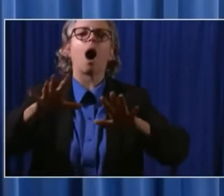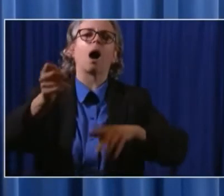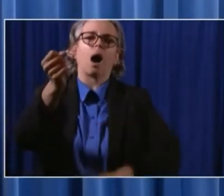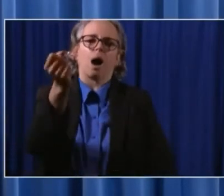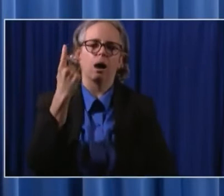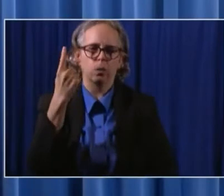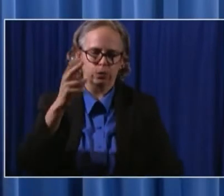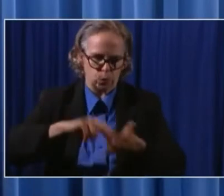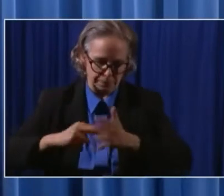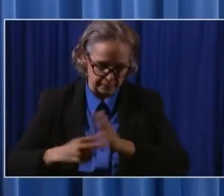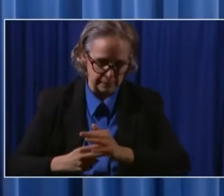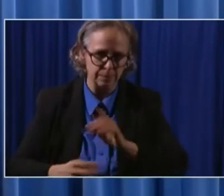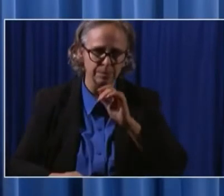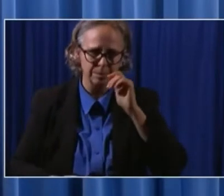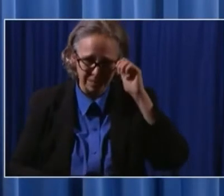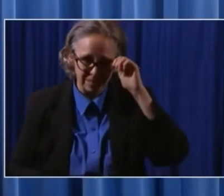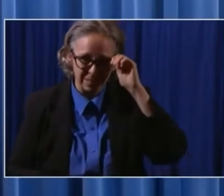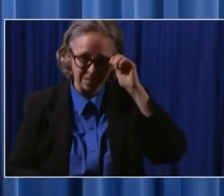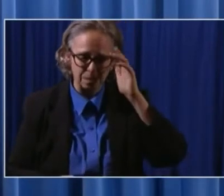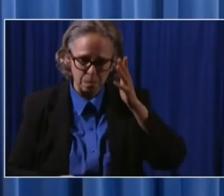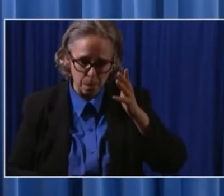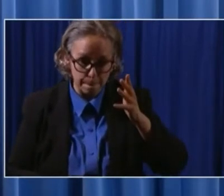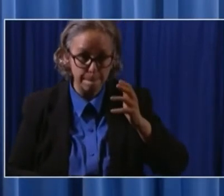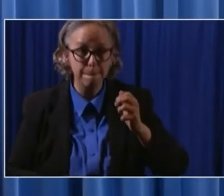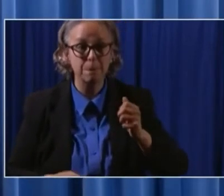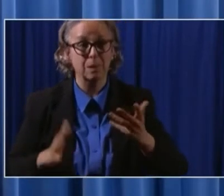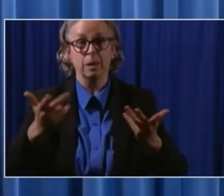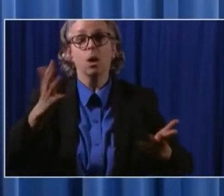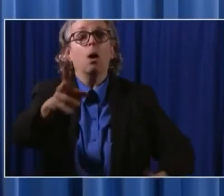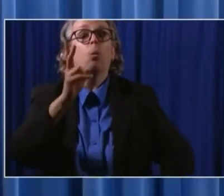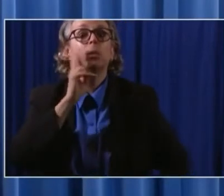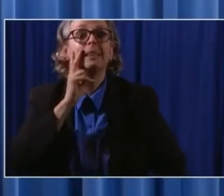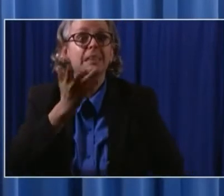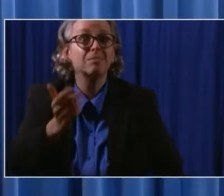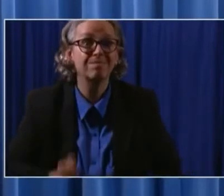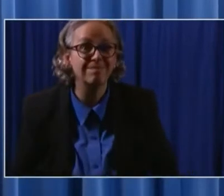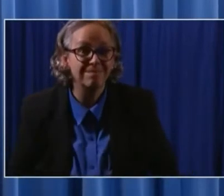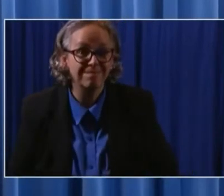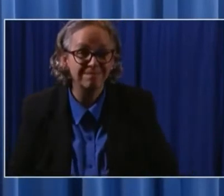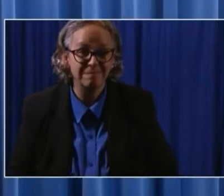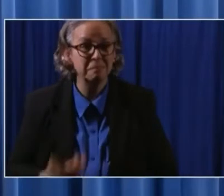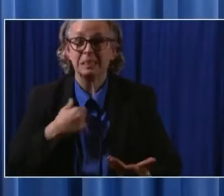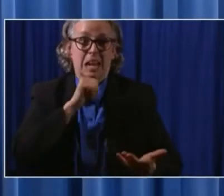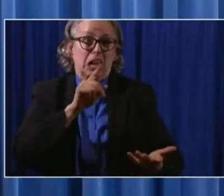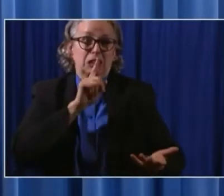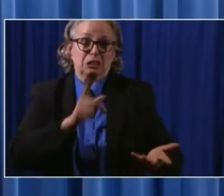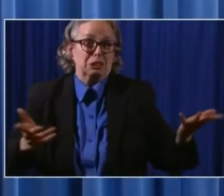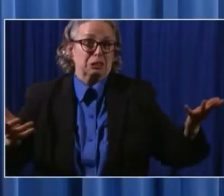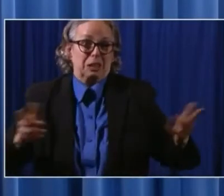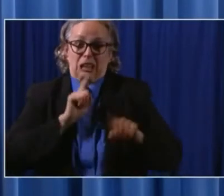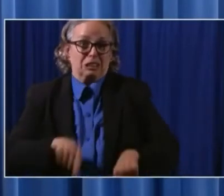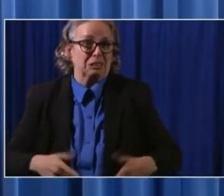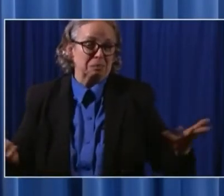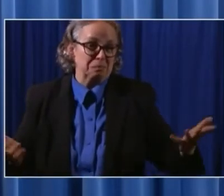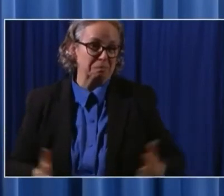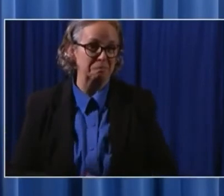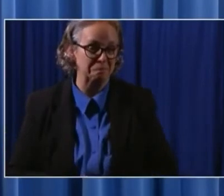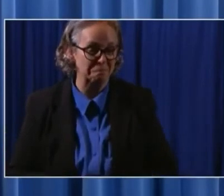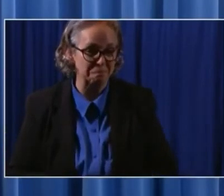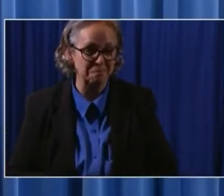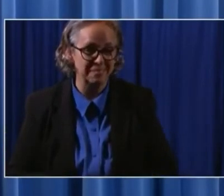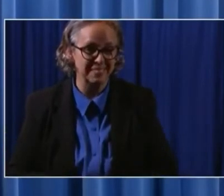I guess we'll have to see what impact that has. I'm not sure. I don't